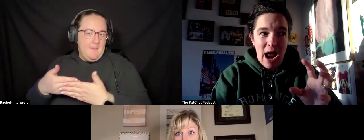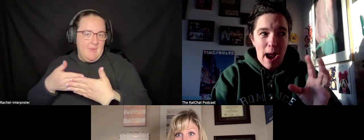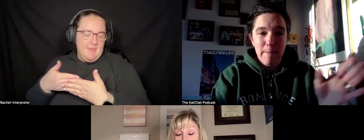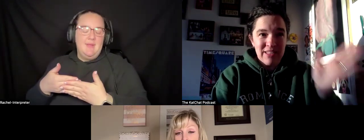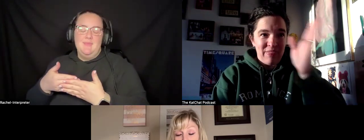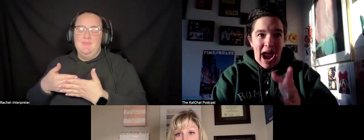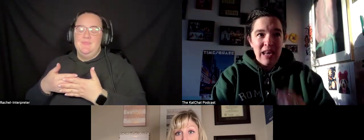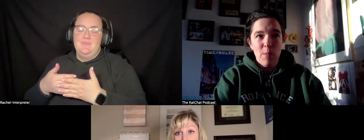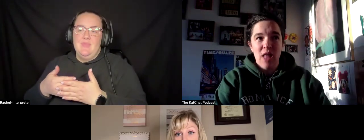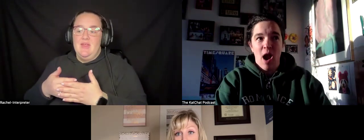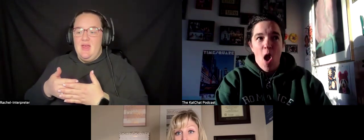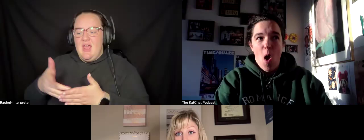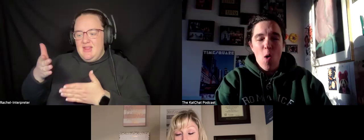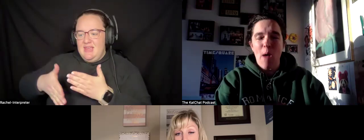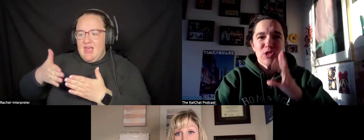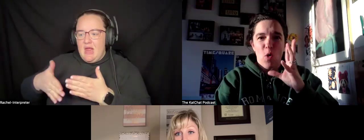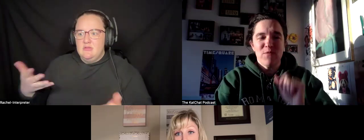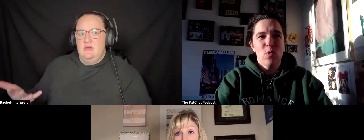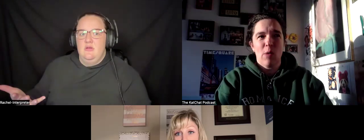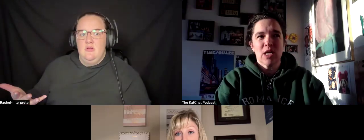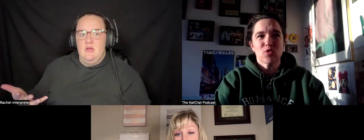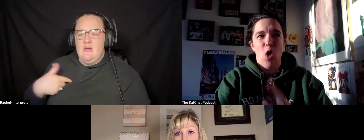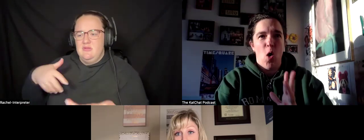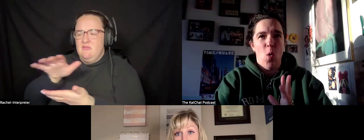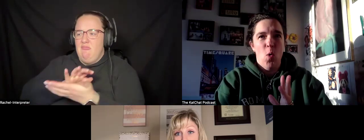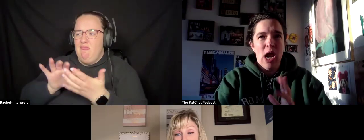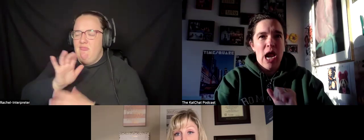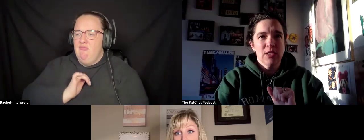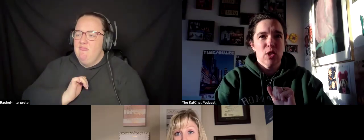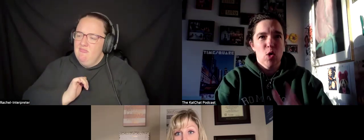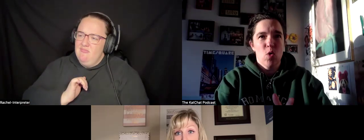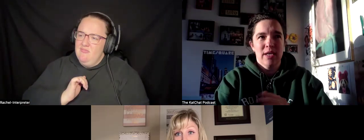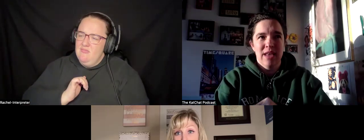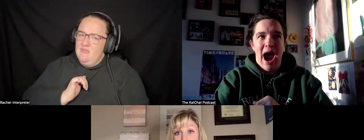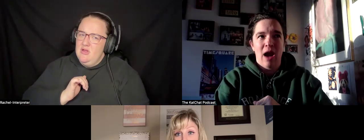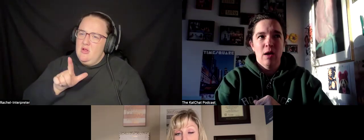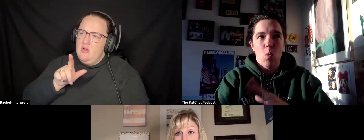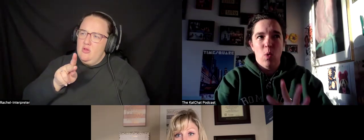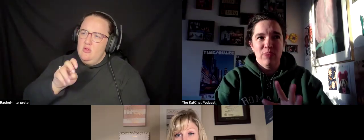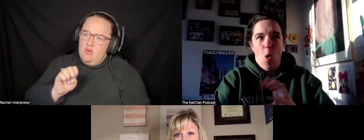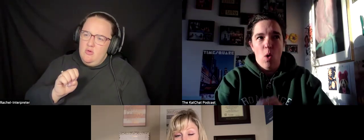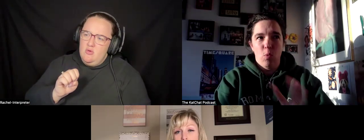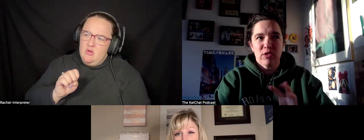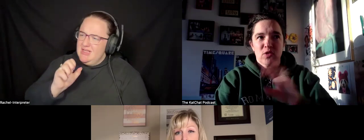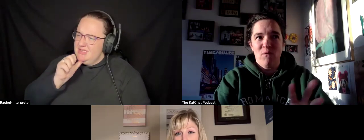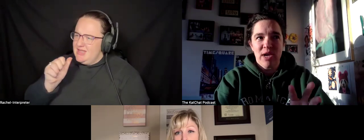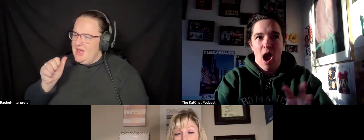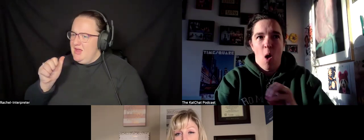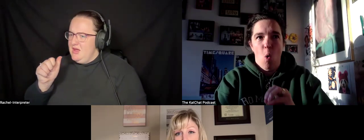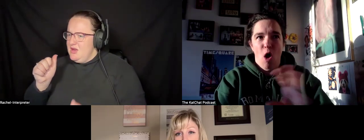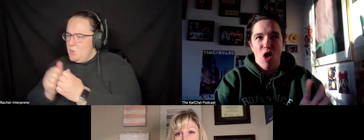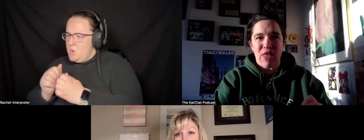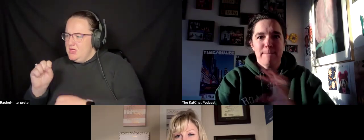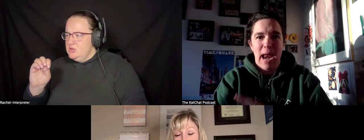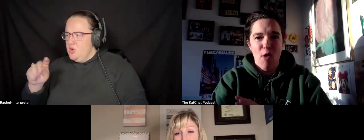because at the end I was like, oh, I was so confused. I was like, so in Luke nah with